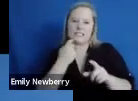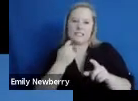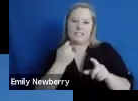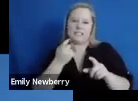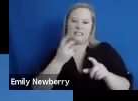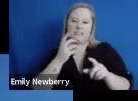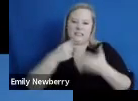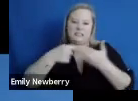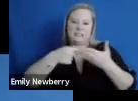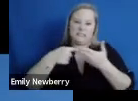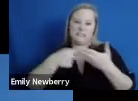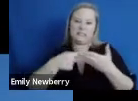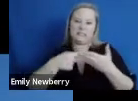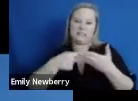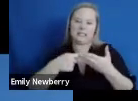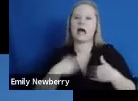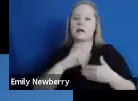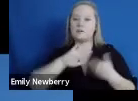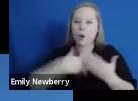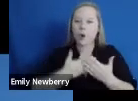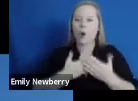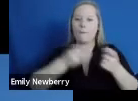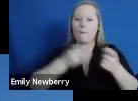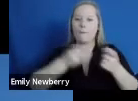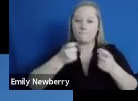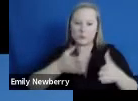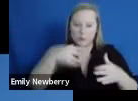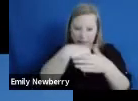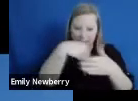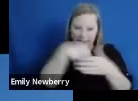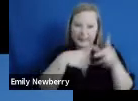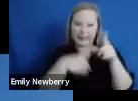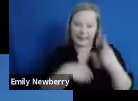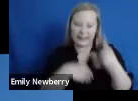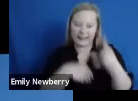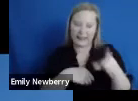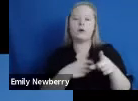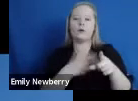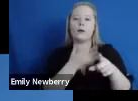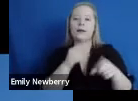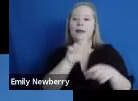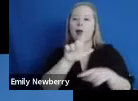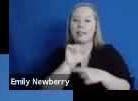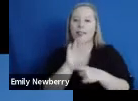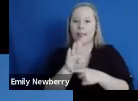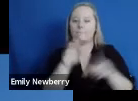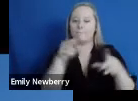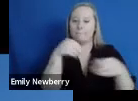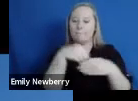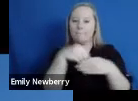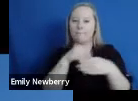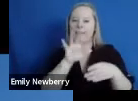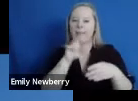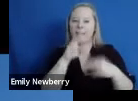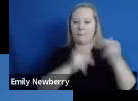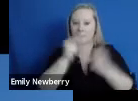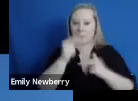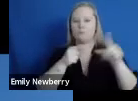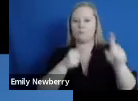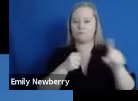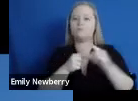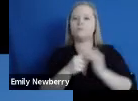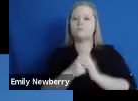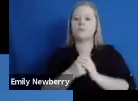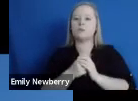It houses all our crop managers in there and also our agronomists and also the lab. So they're housed in that area, so they will be working